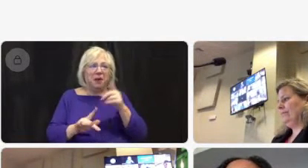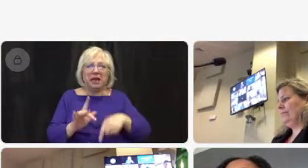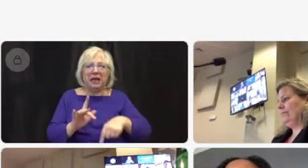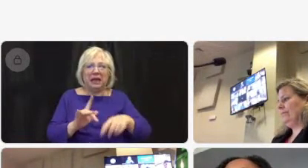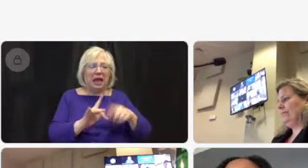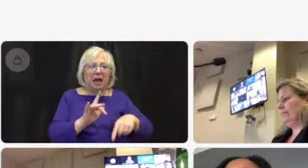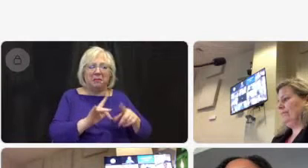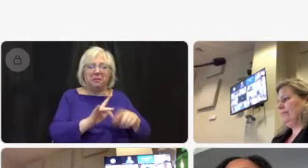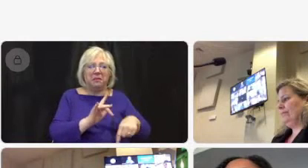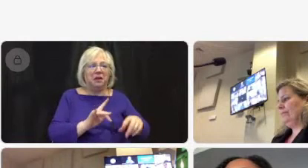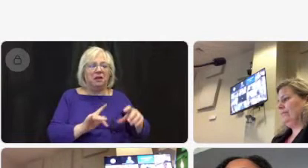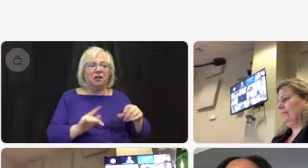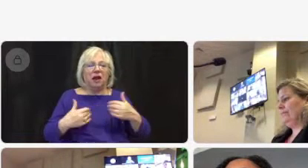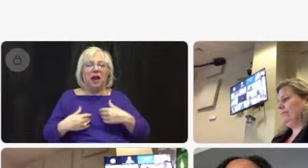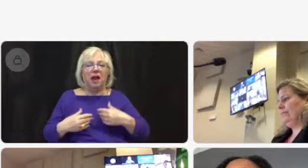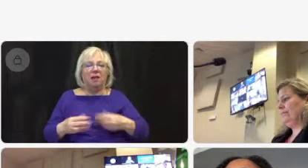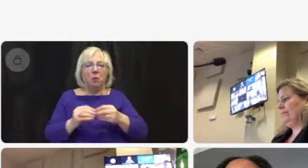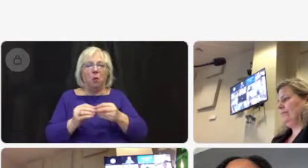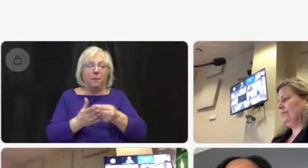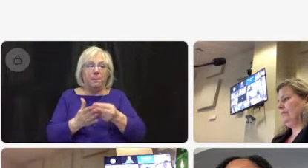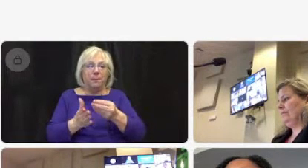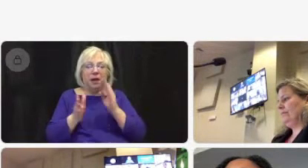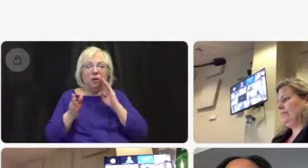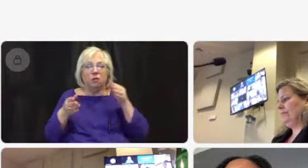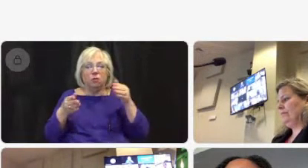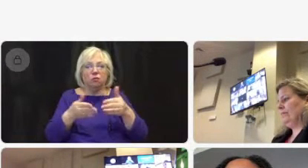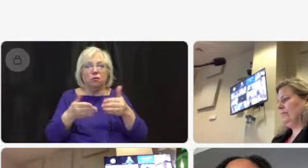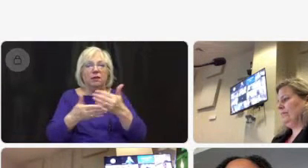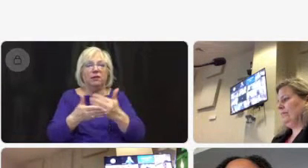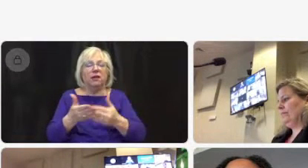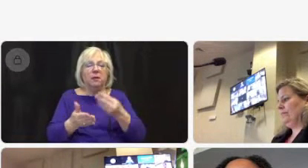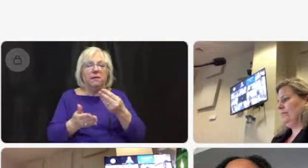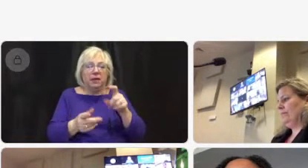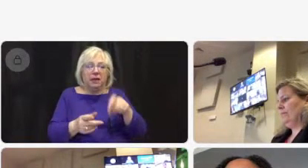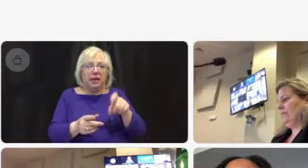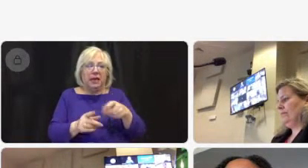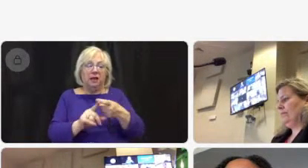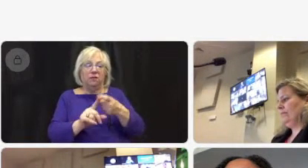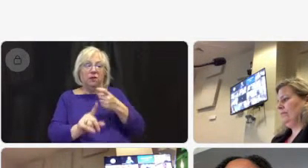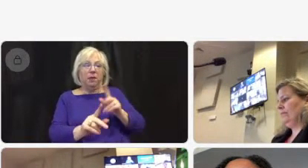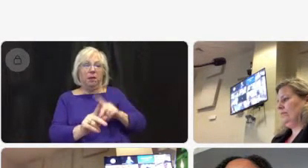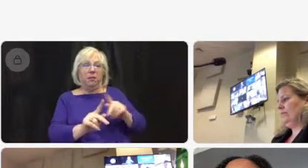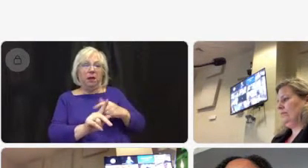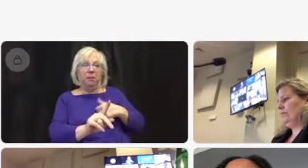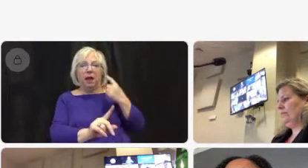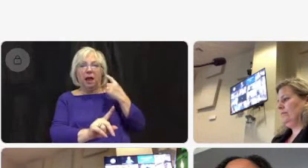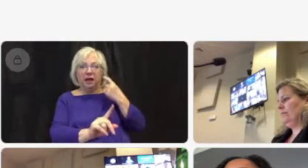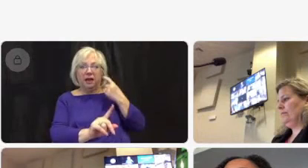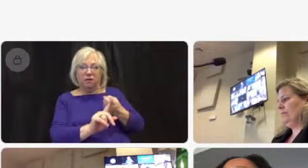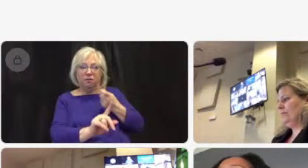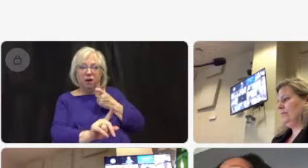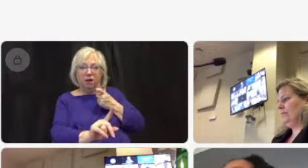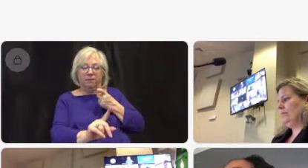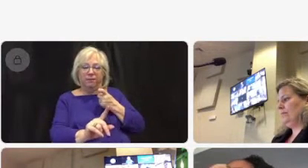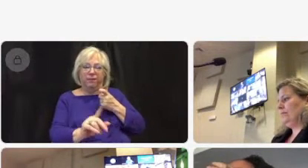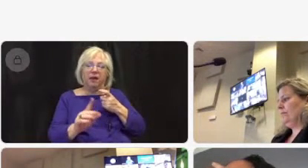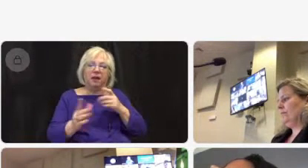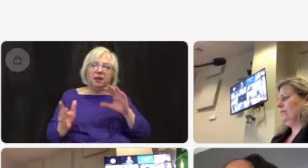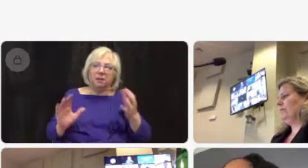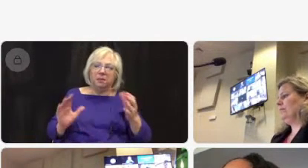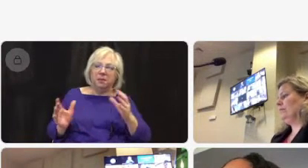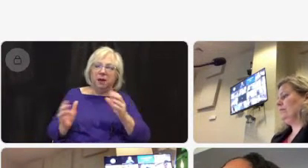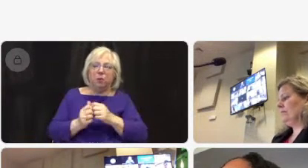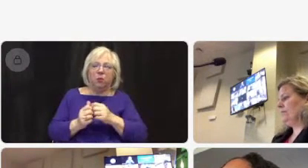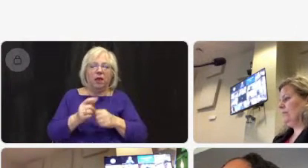so to have more money to address some of the needs from the people that I hear, as opposed to them